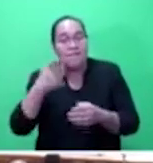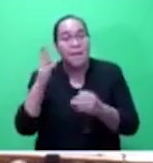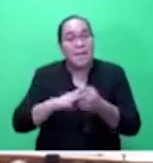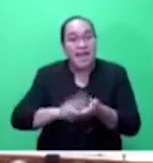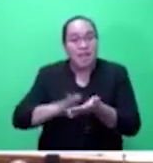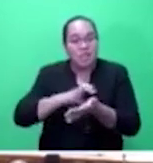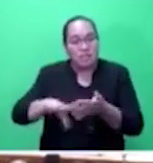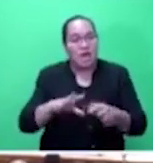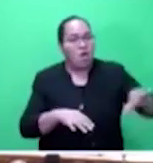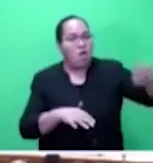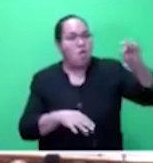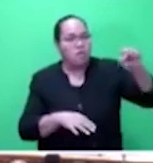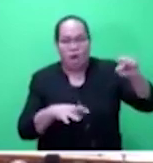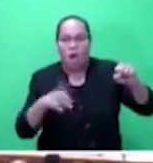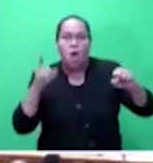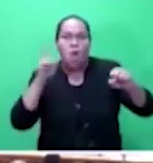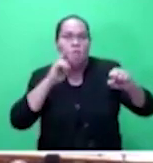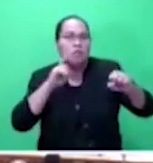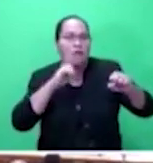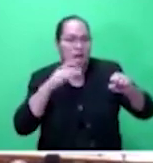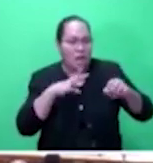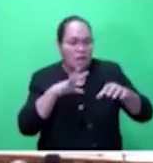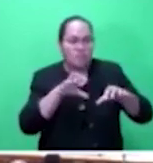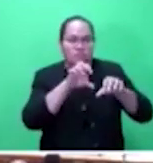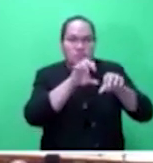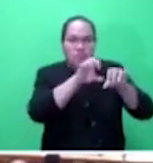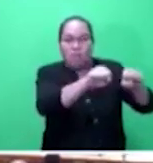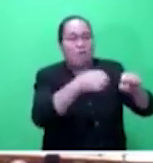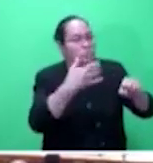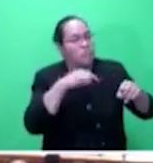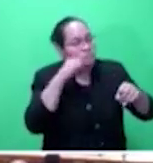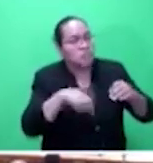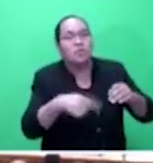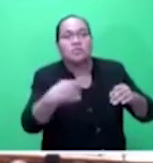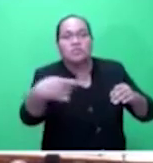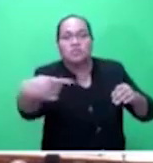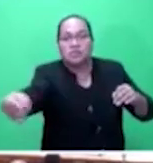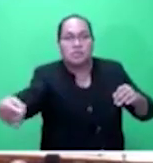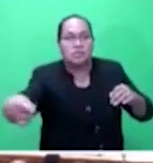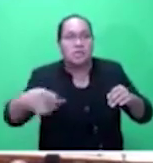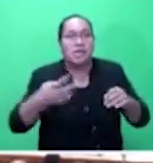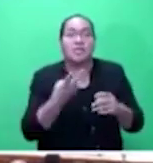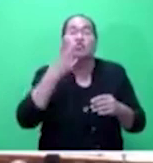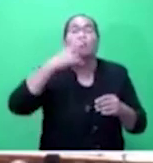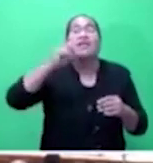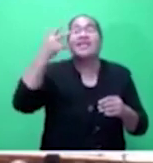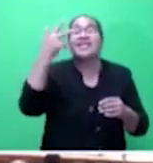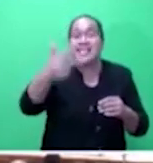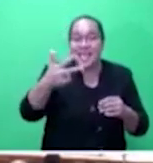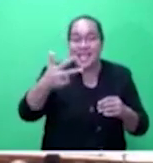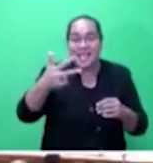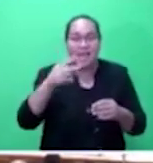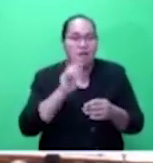suspend all water disconnections until 31 December 2020, foregoing $28.4 million in